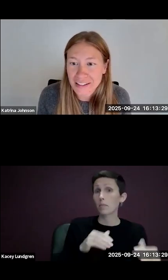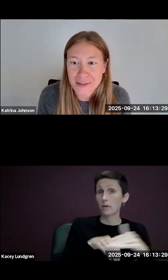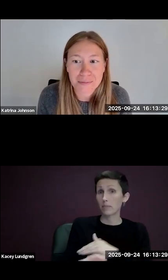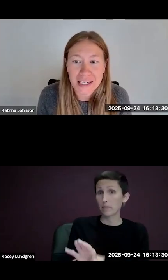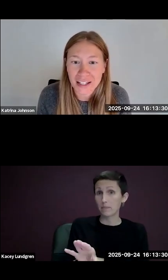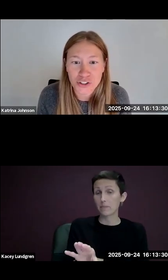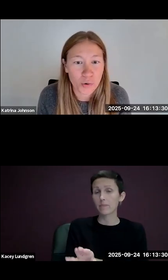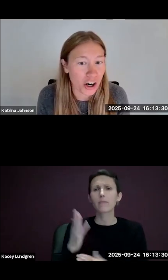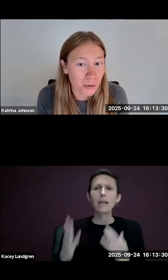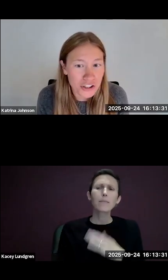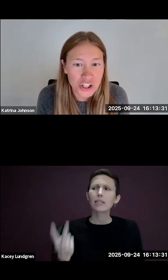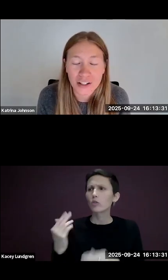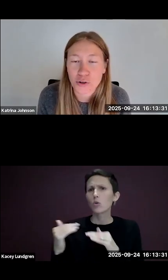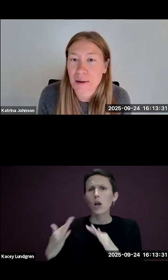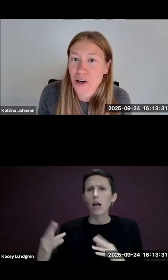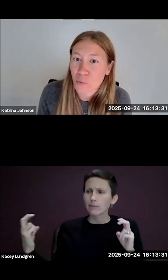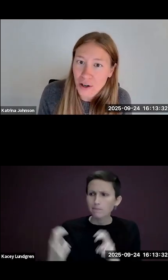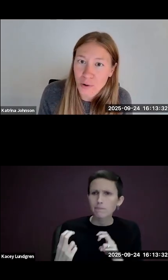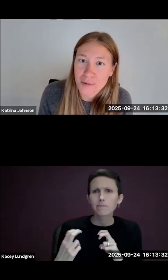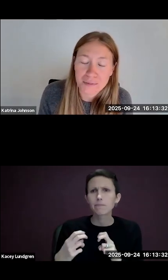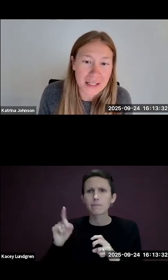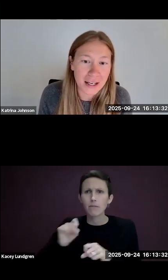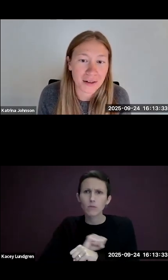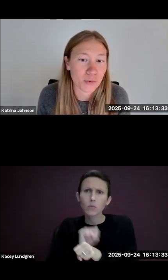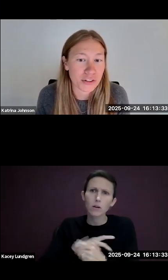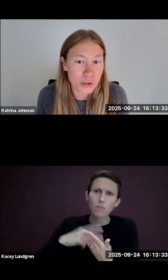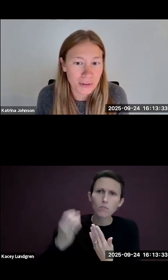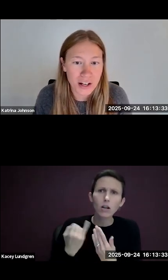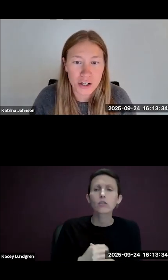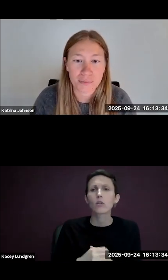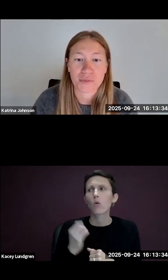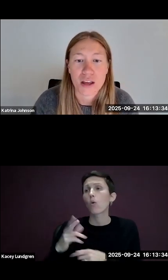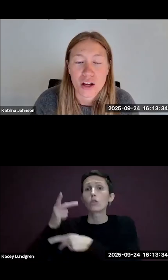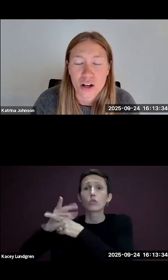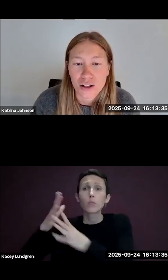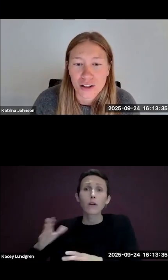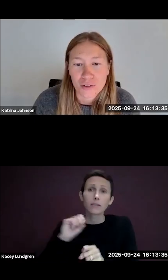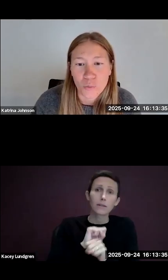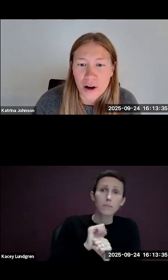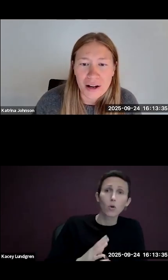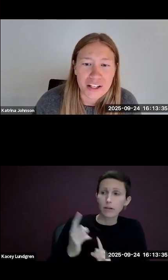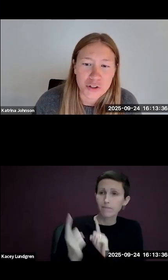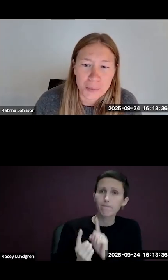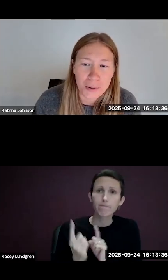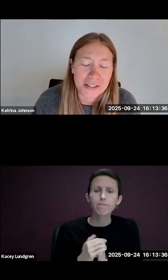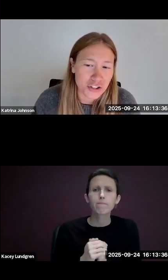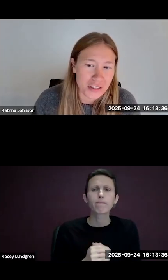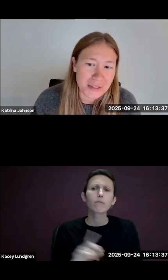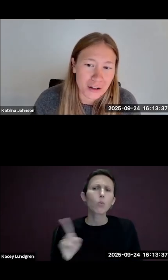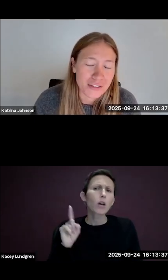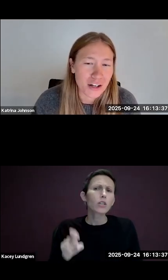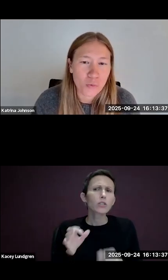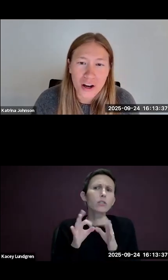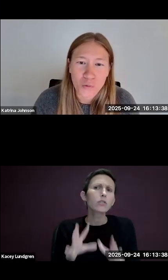two colleagues meeting to work on a project or maybe a one-on-one meeting with a supervisor. Where might the interpreter